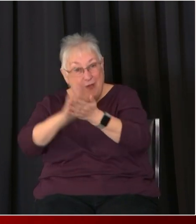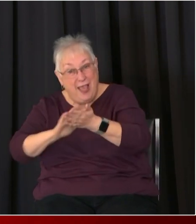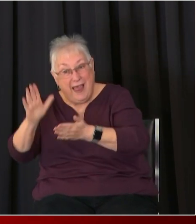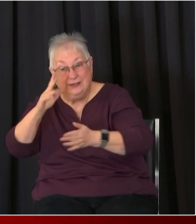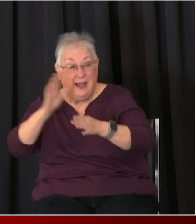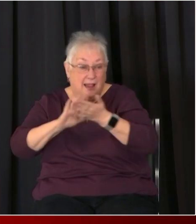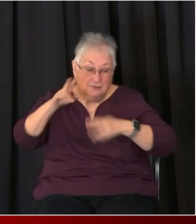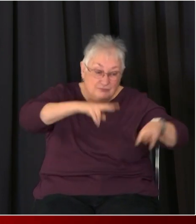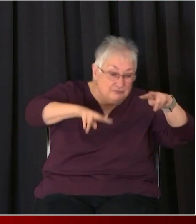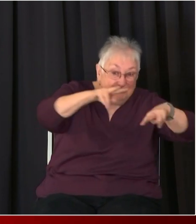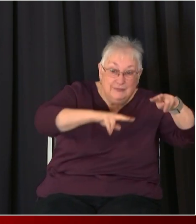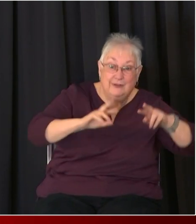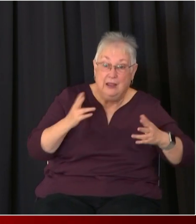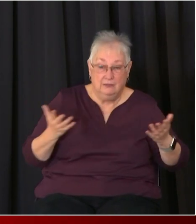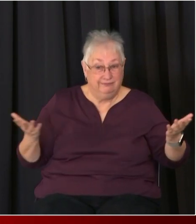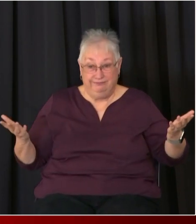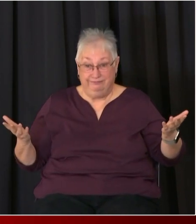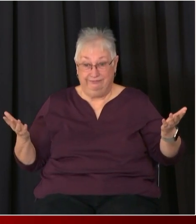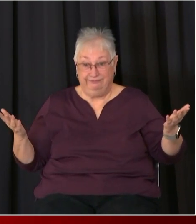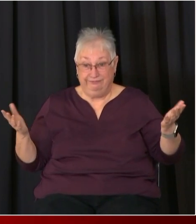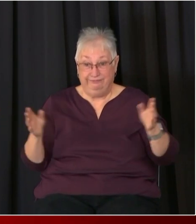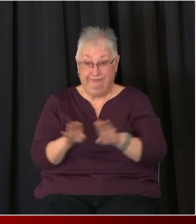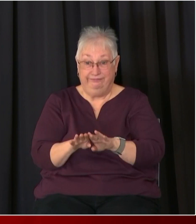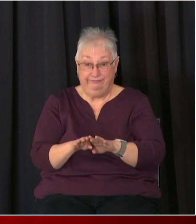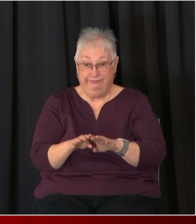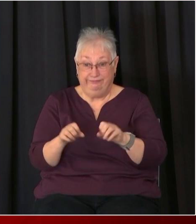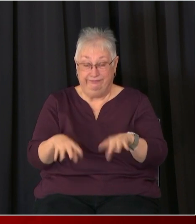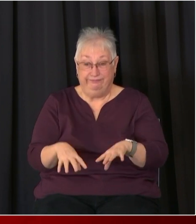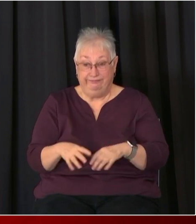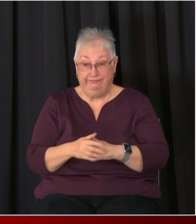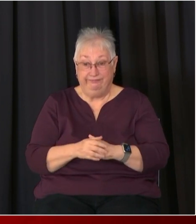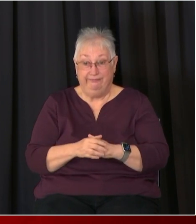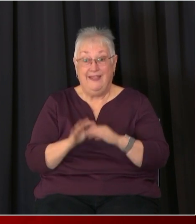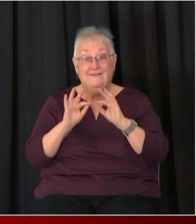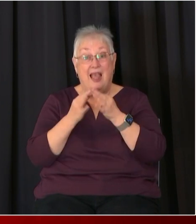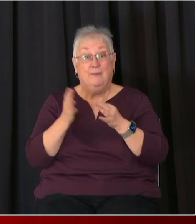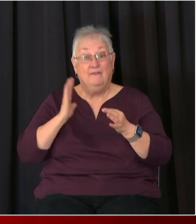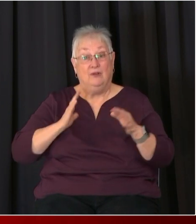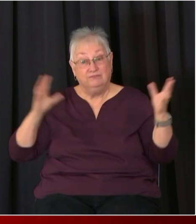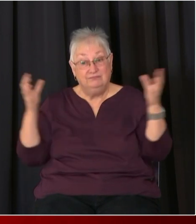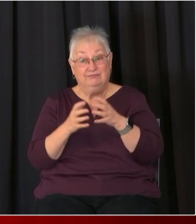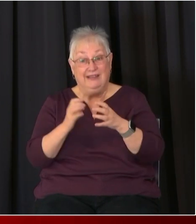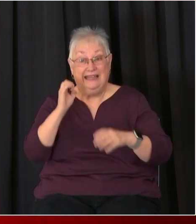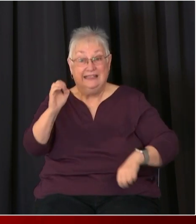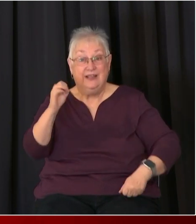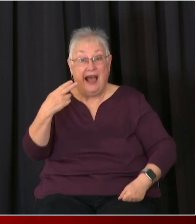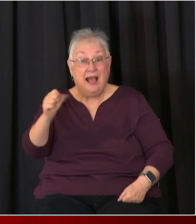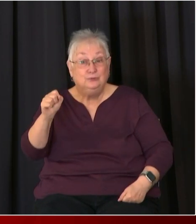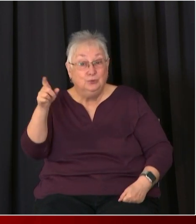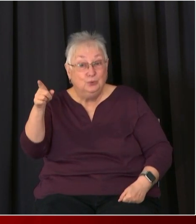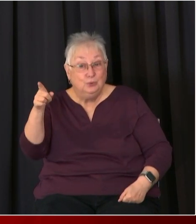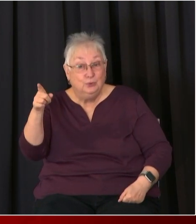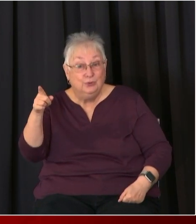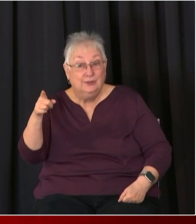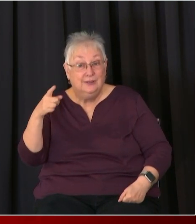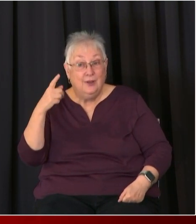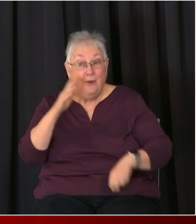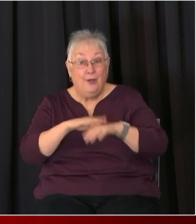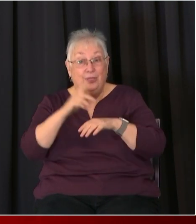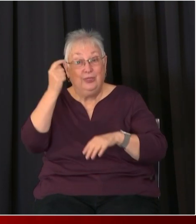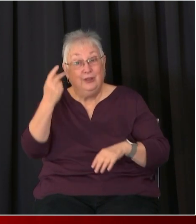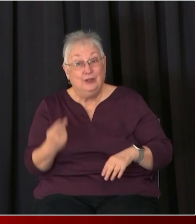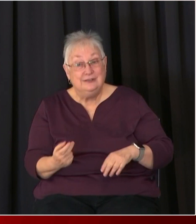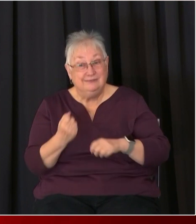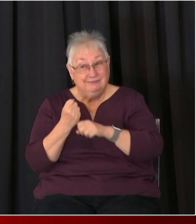But what do you say to these families who normally would have gathered at Eastern High School on Thursday for this DC tradition?